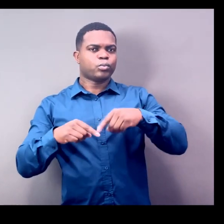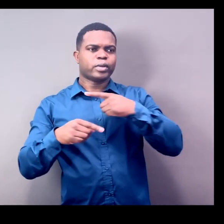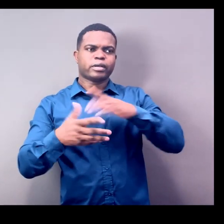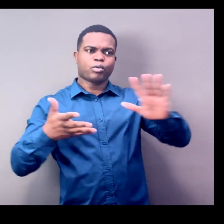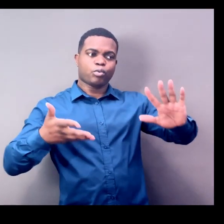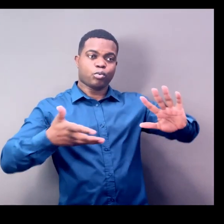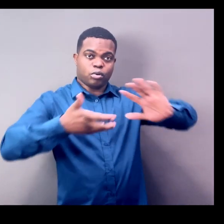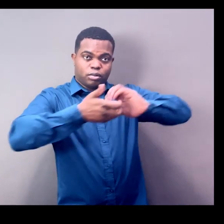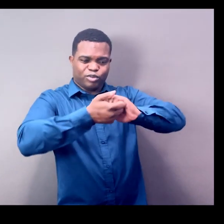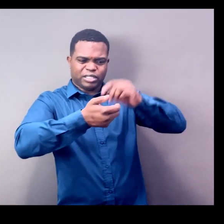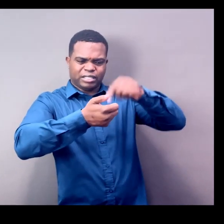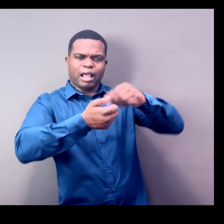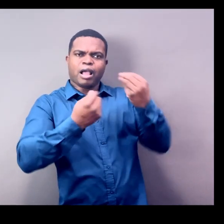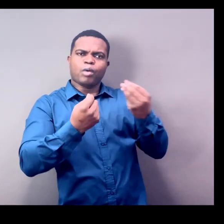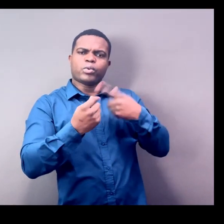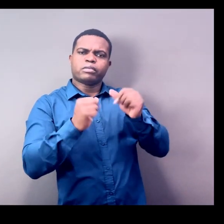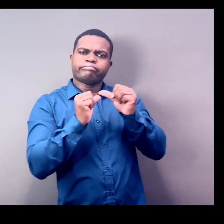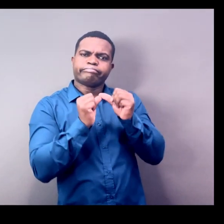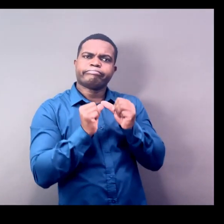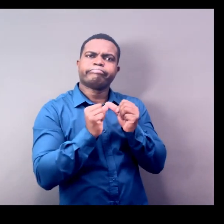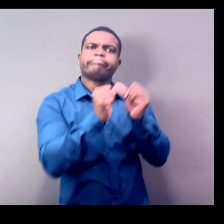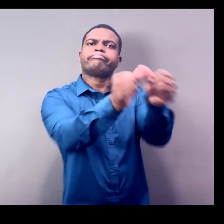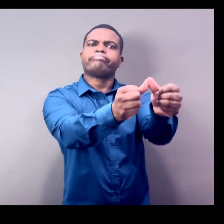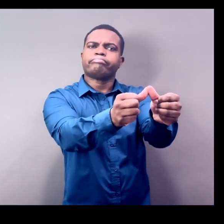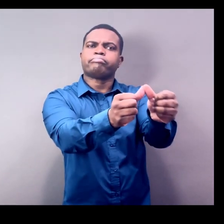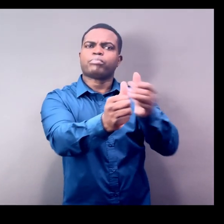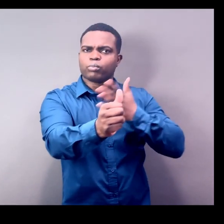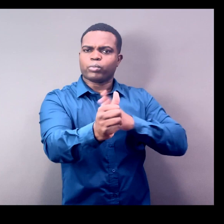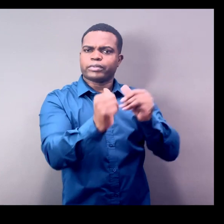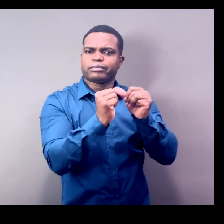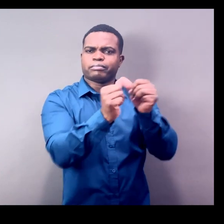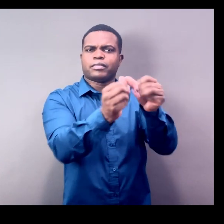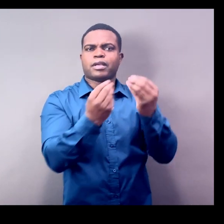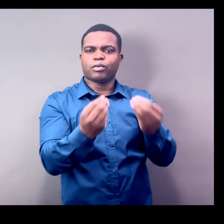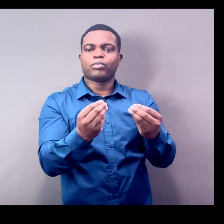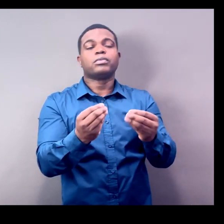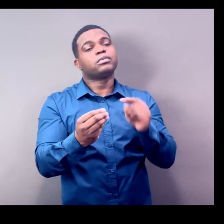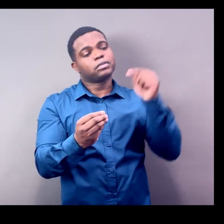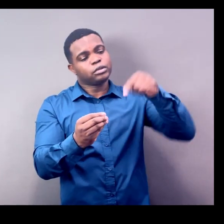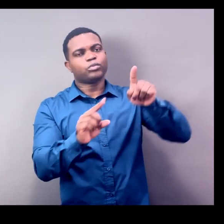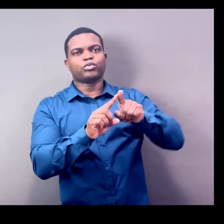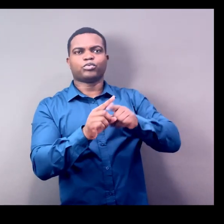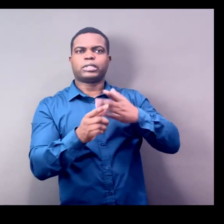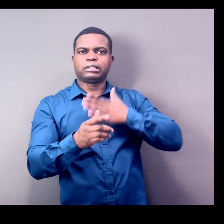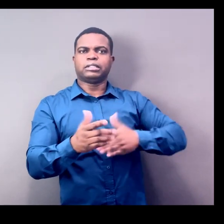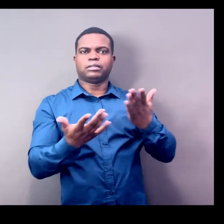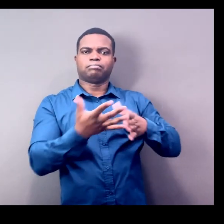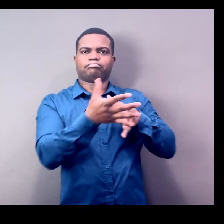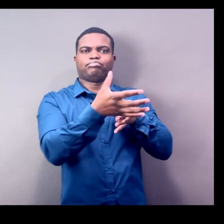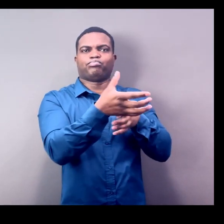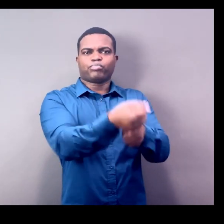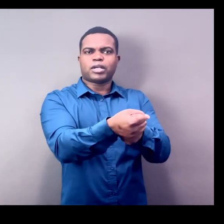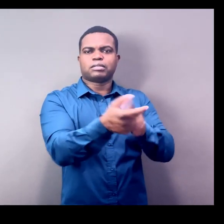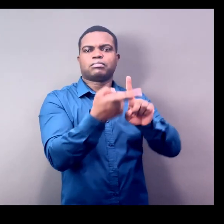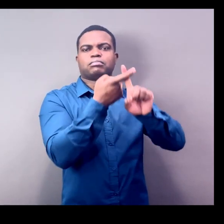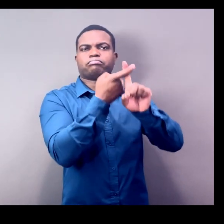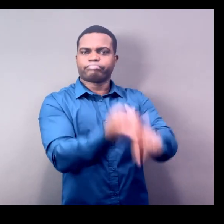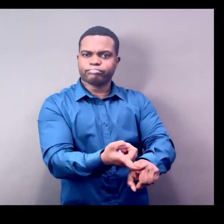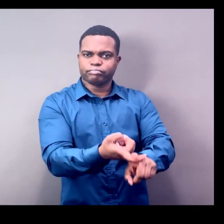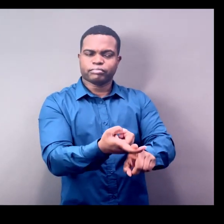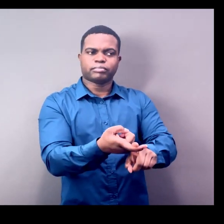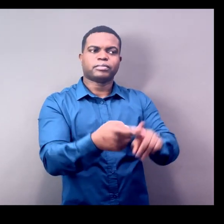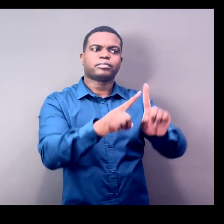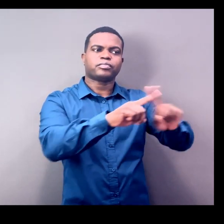sustain collaboration. You can do that by building trust and credibility